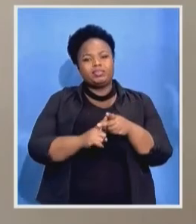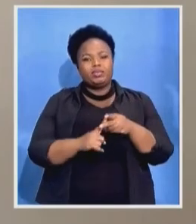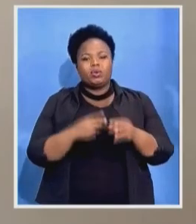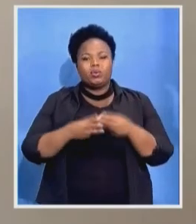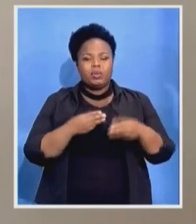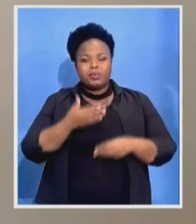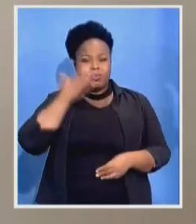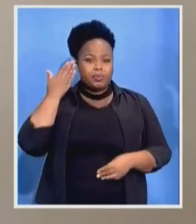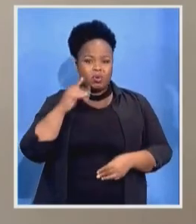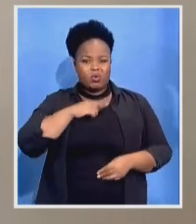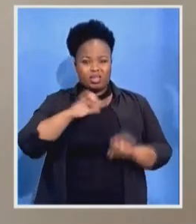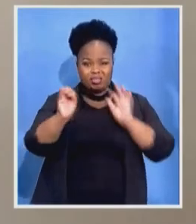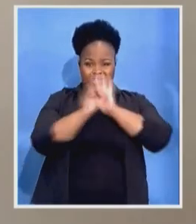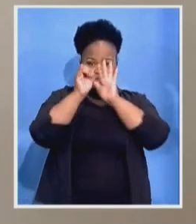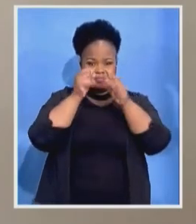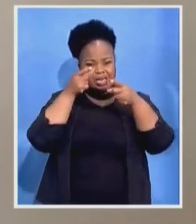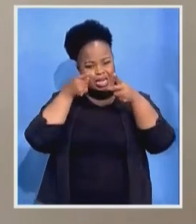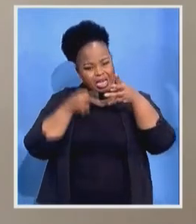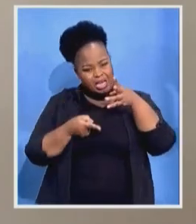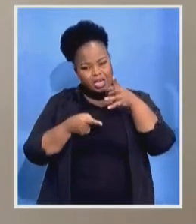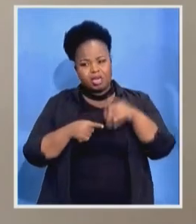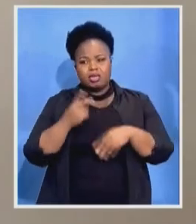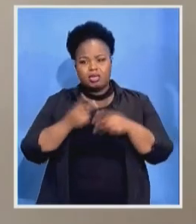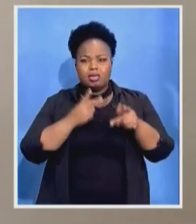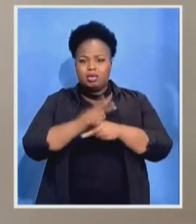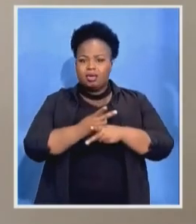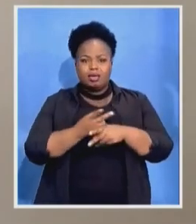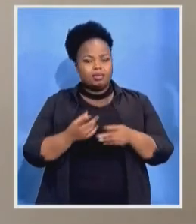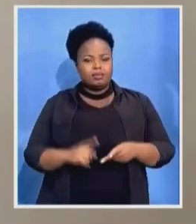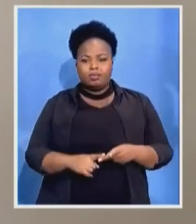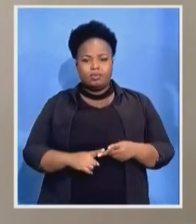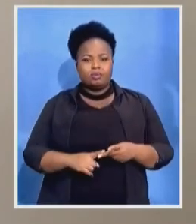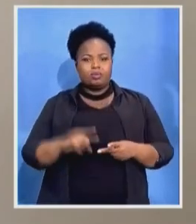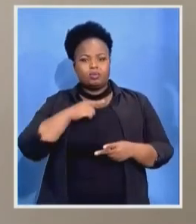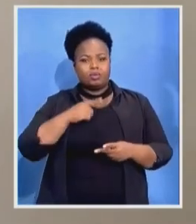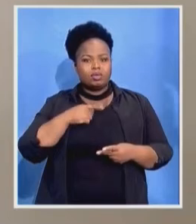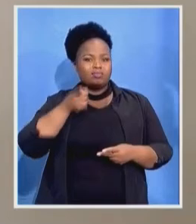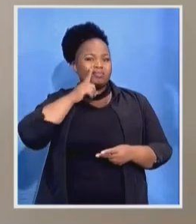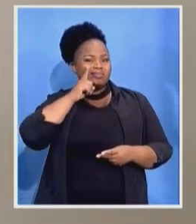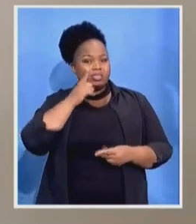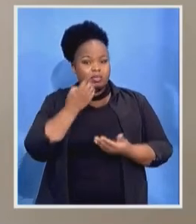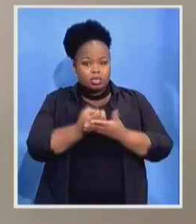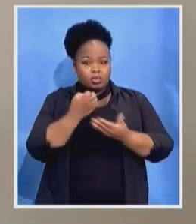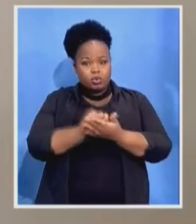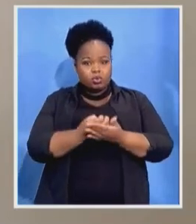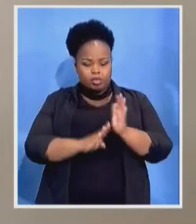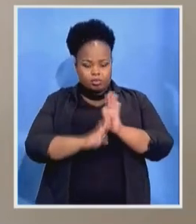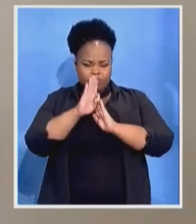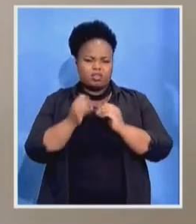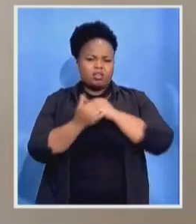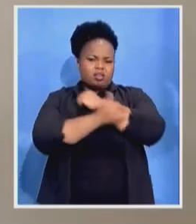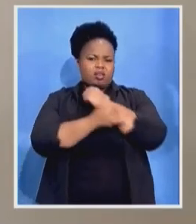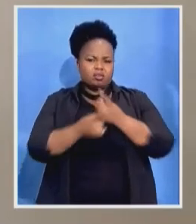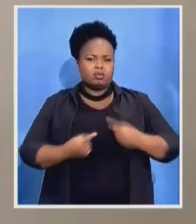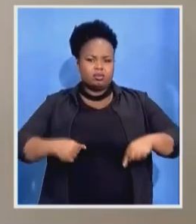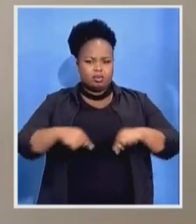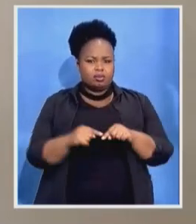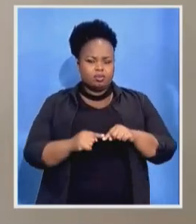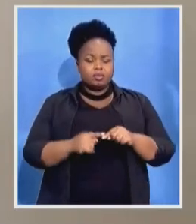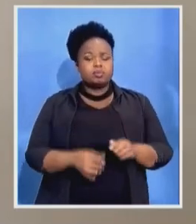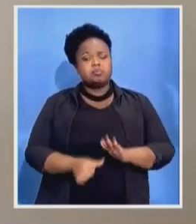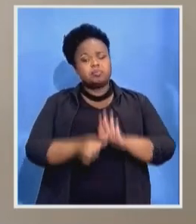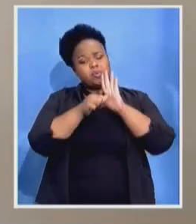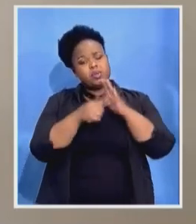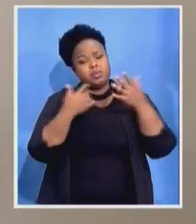must all judge economic progress in our country. This is important so that we don't just